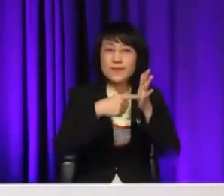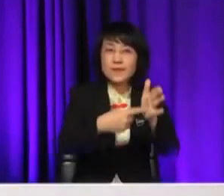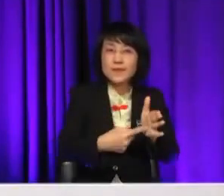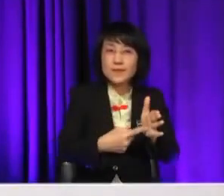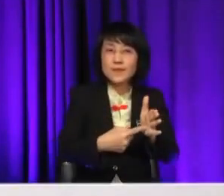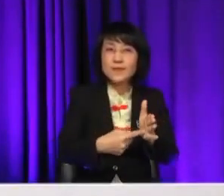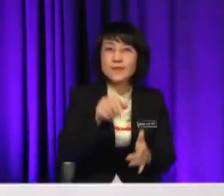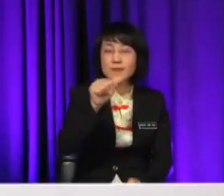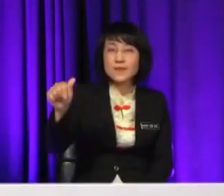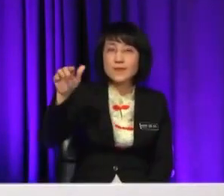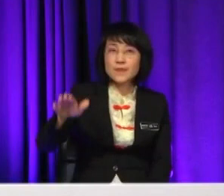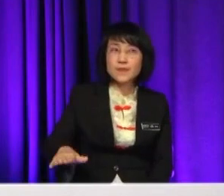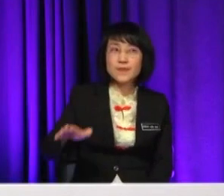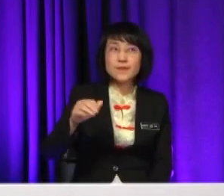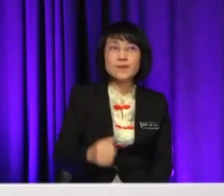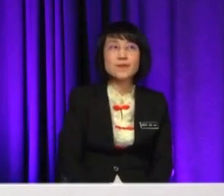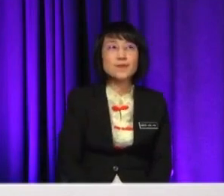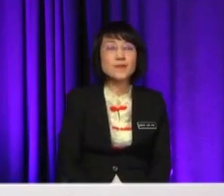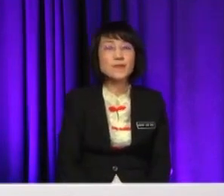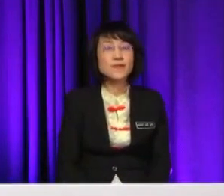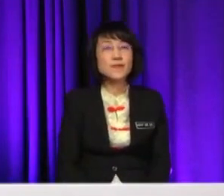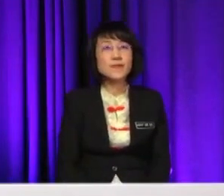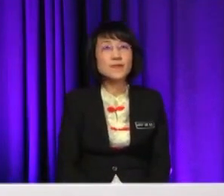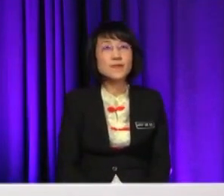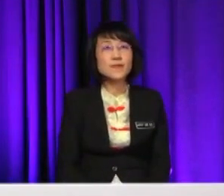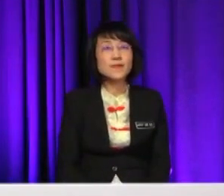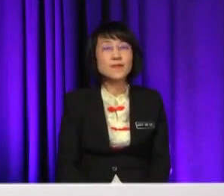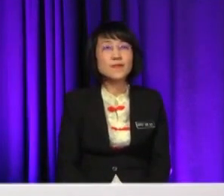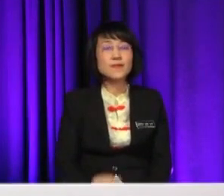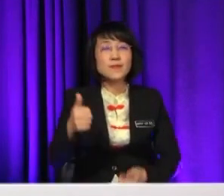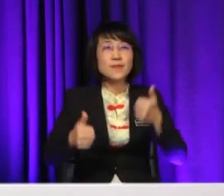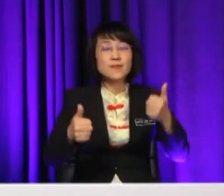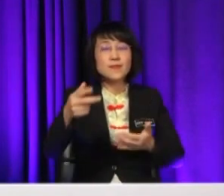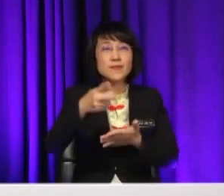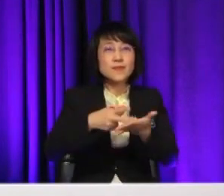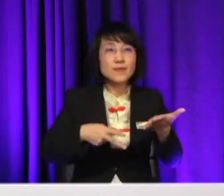May I, teacher? Yes, yes, Aisha. But please tell me which stanza first.